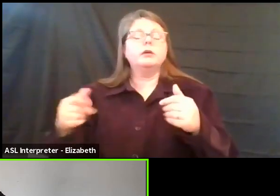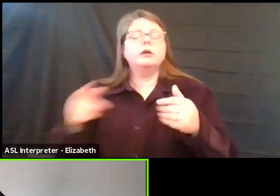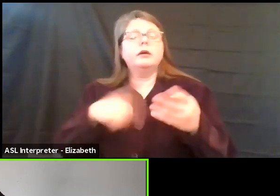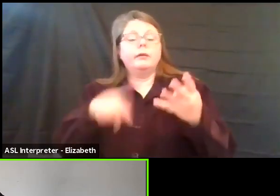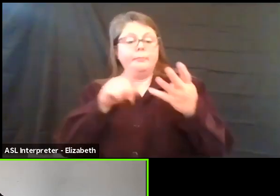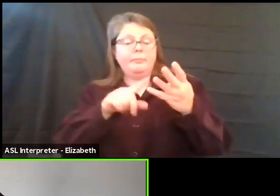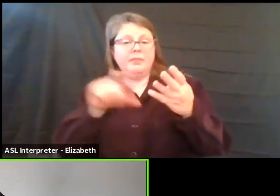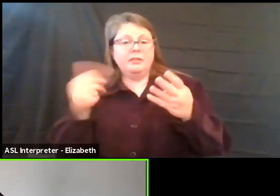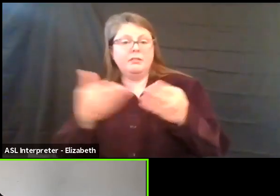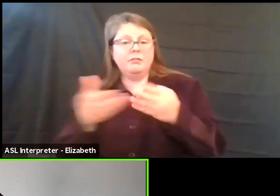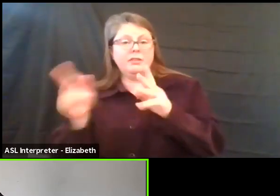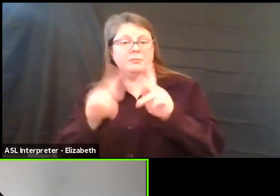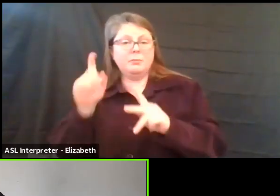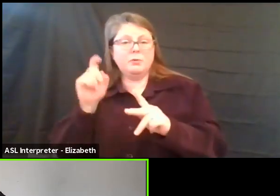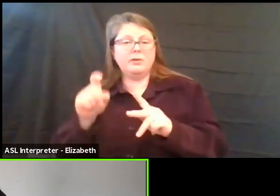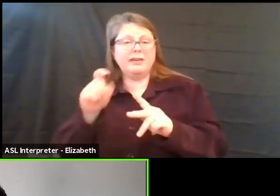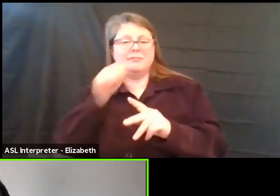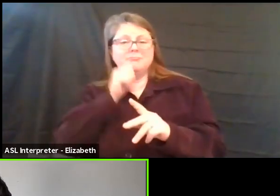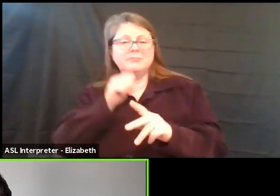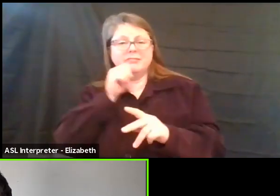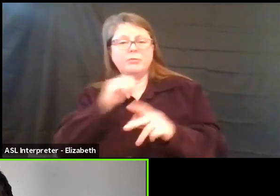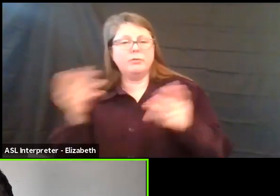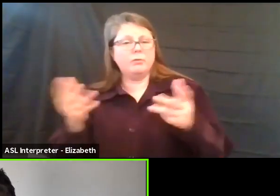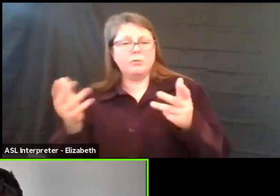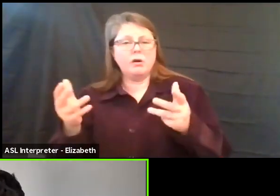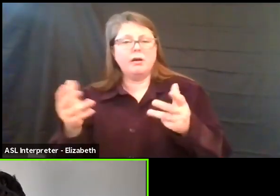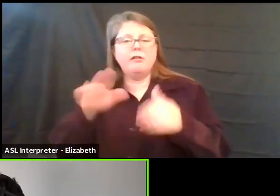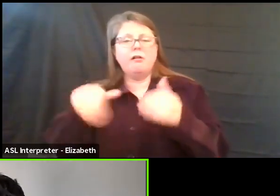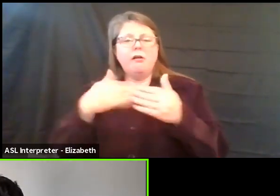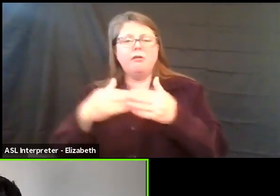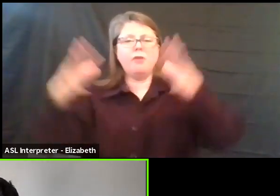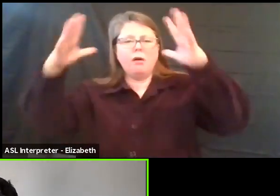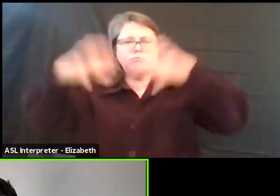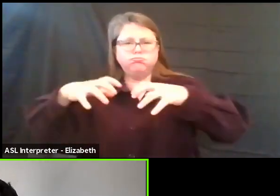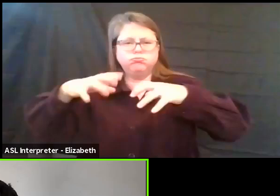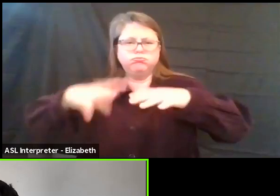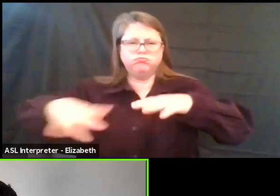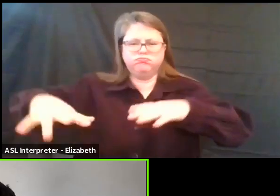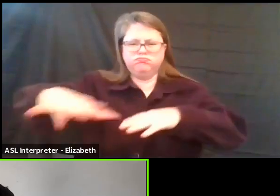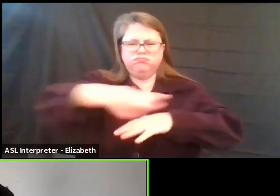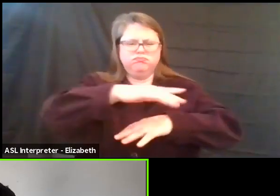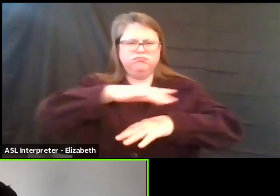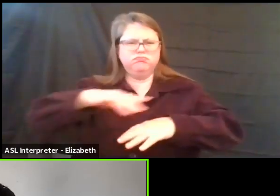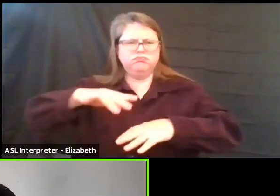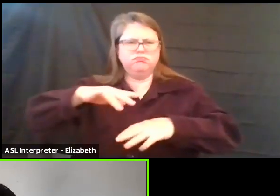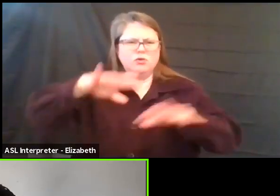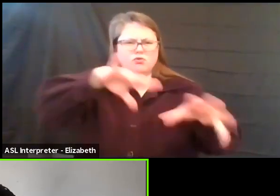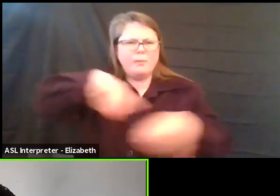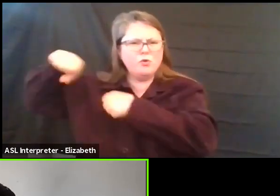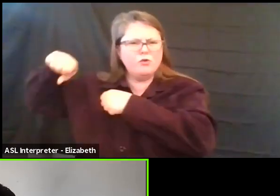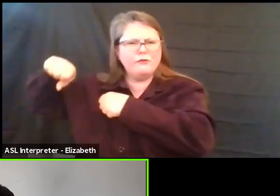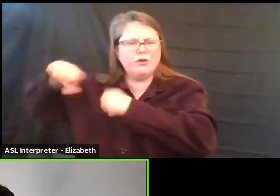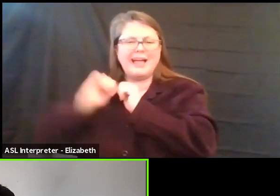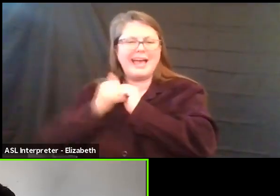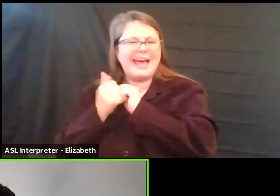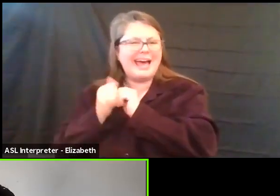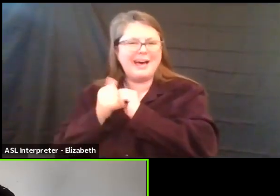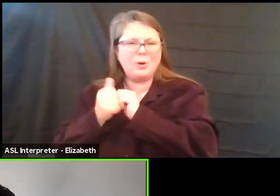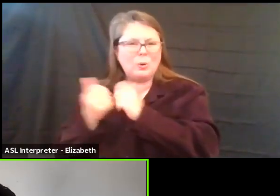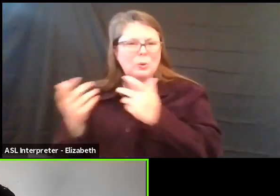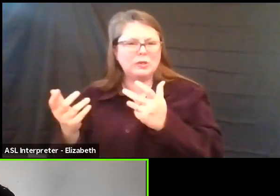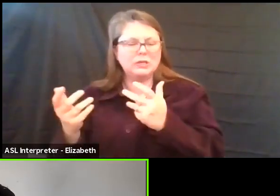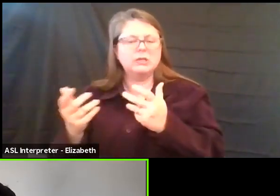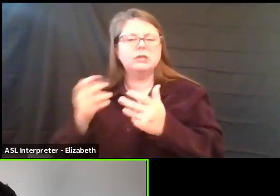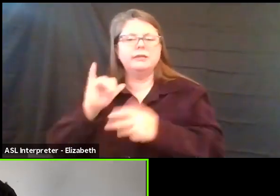dealing with debris right now and trying to figure out how to get that covered. This is a potential coverage that